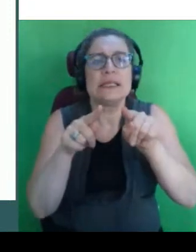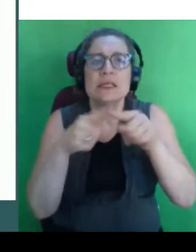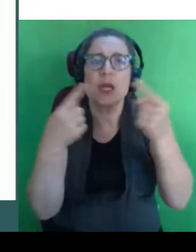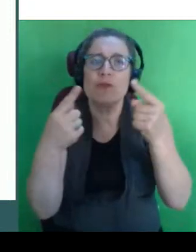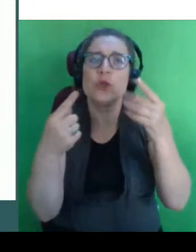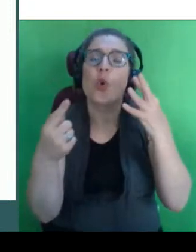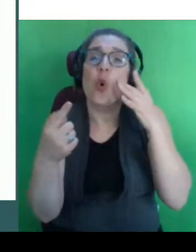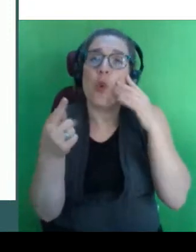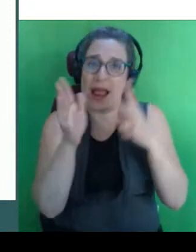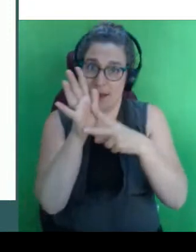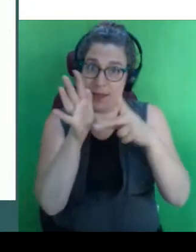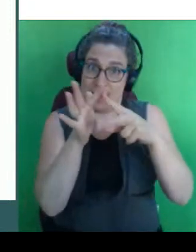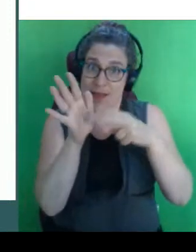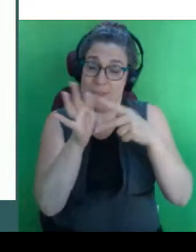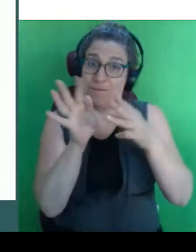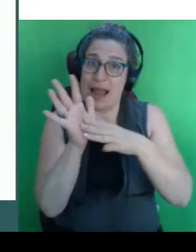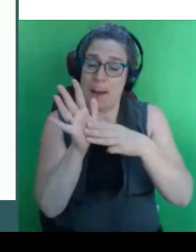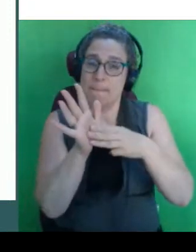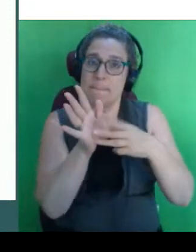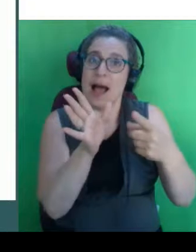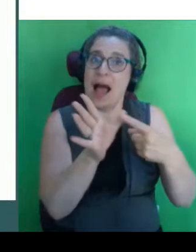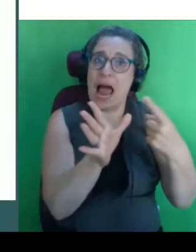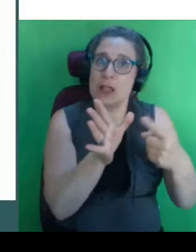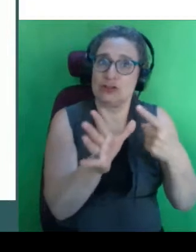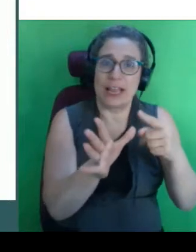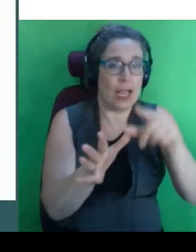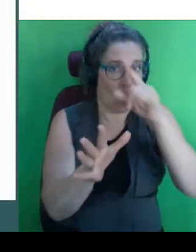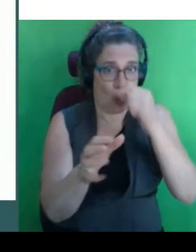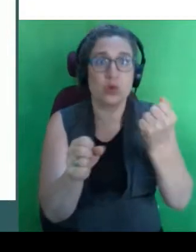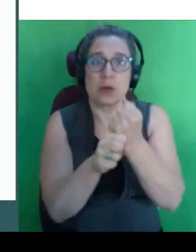allergy is more likely to cause tryptase release